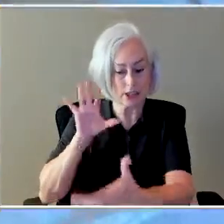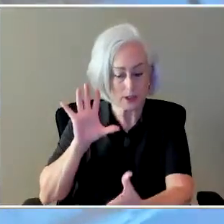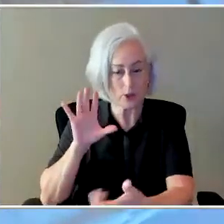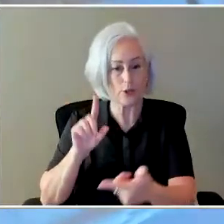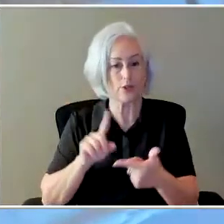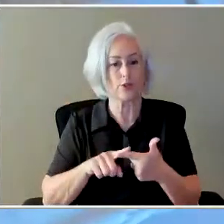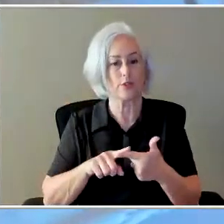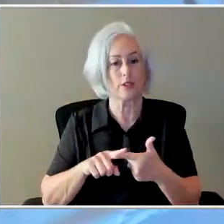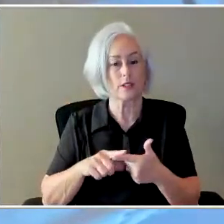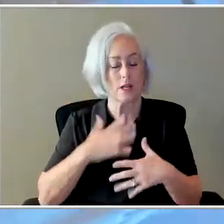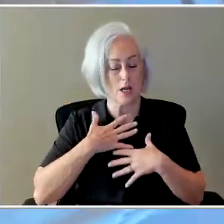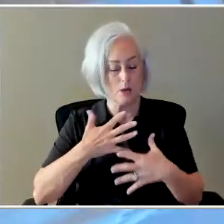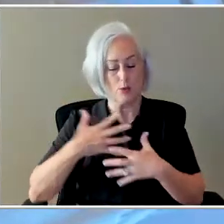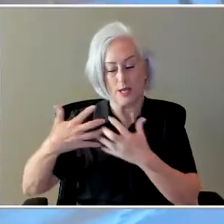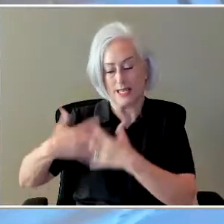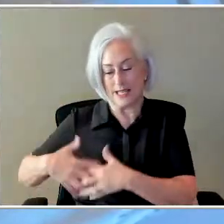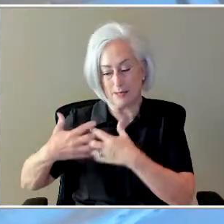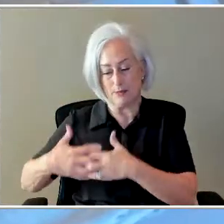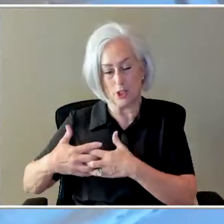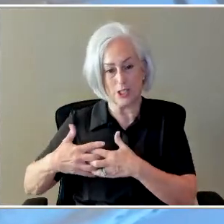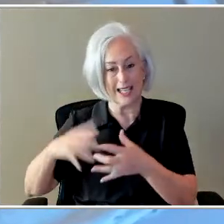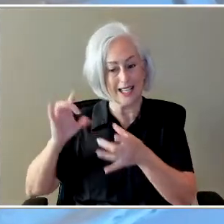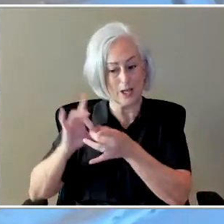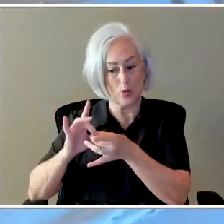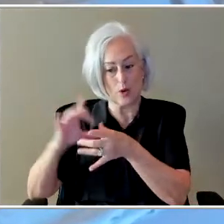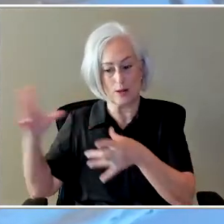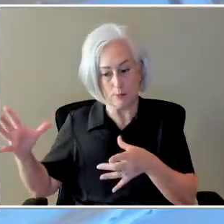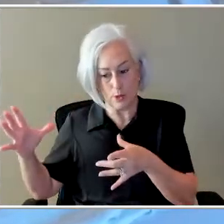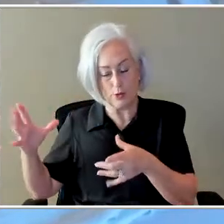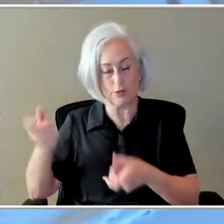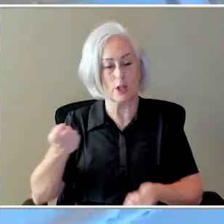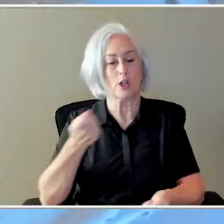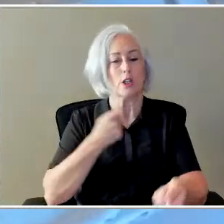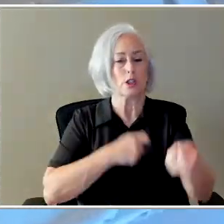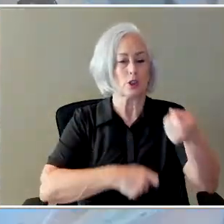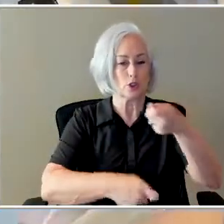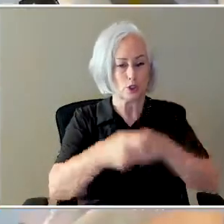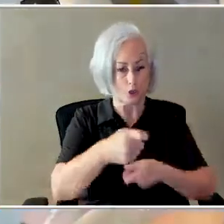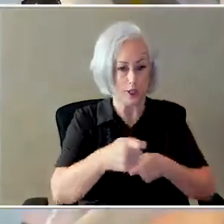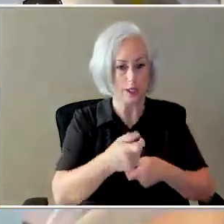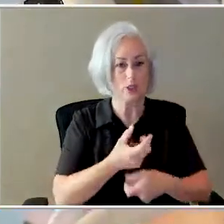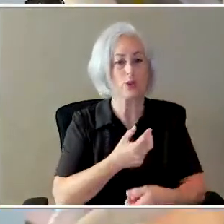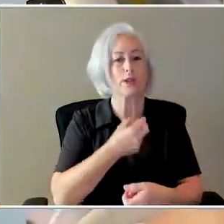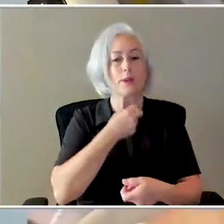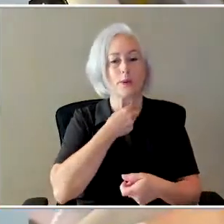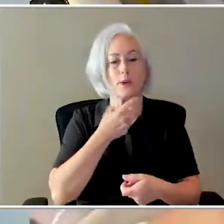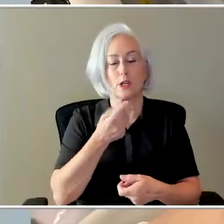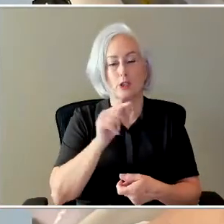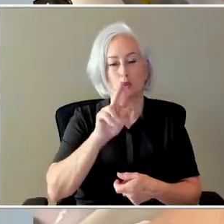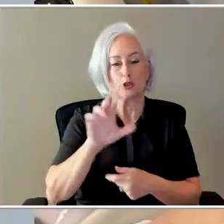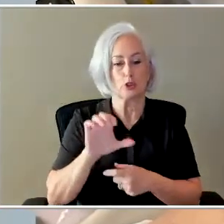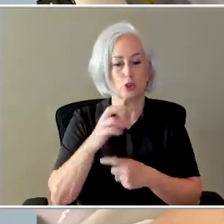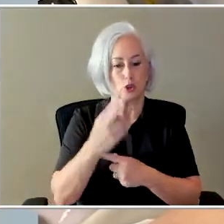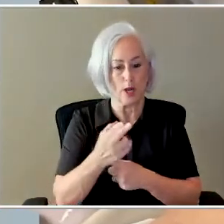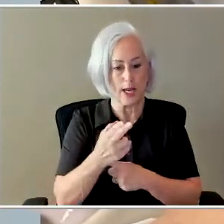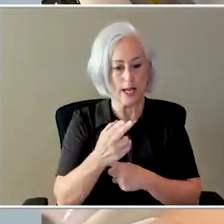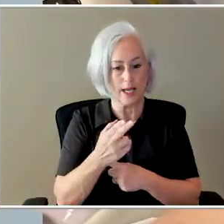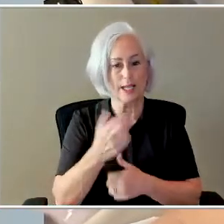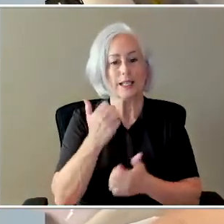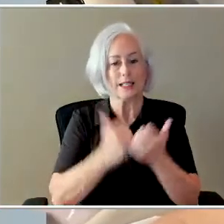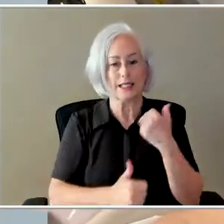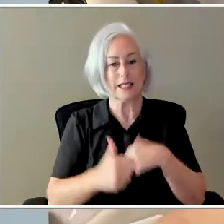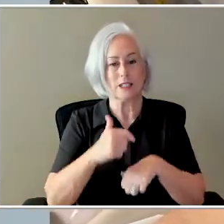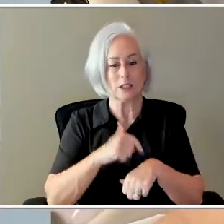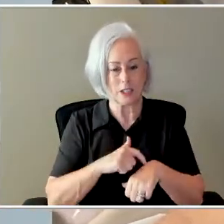all of those machines that we were able to eliminate from his room was a big relief for us as a family, because we knew